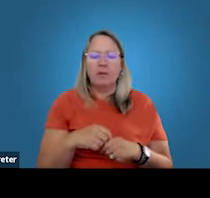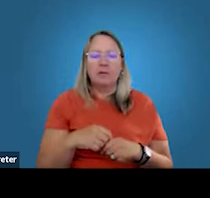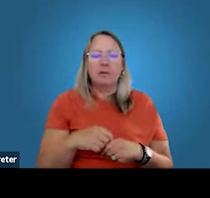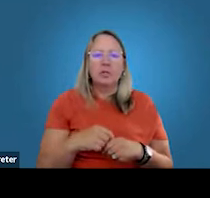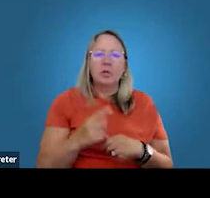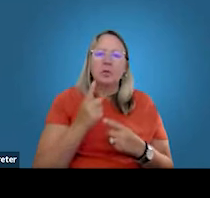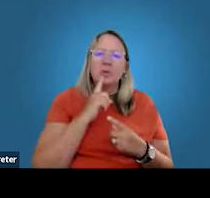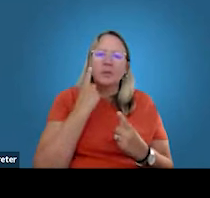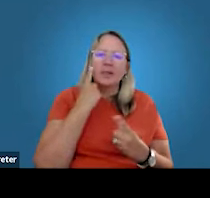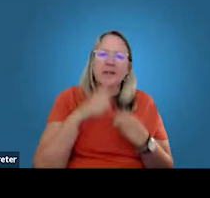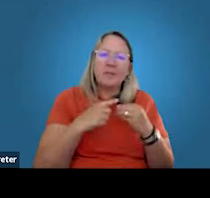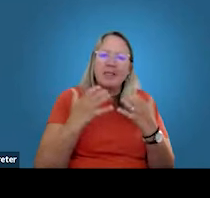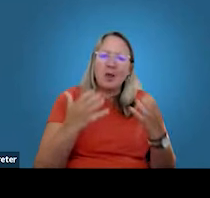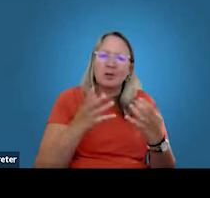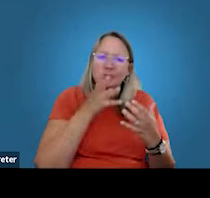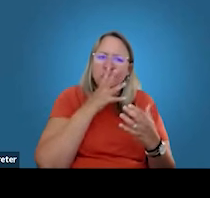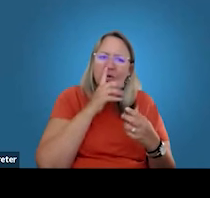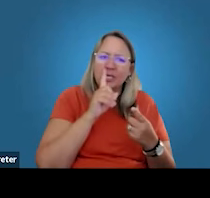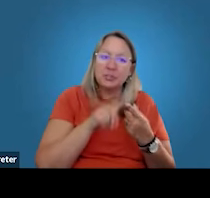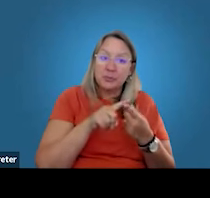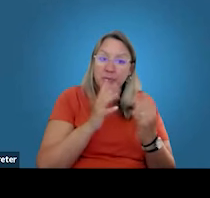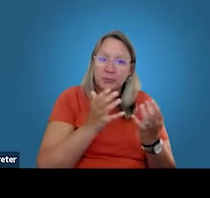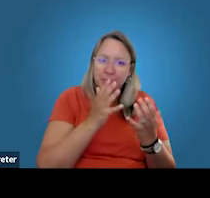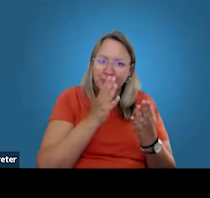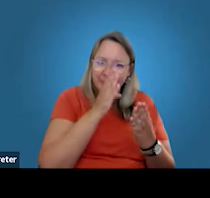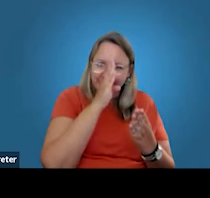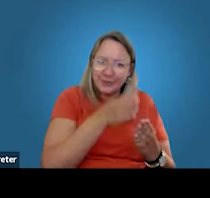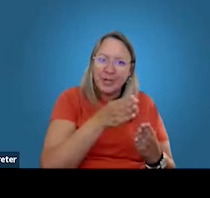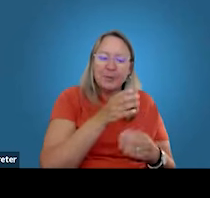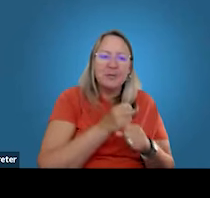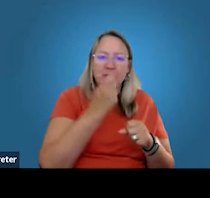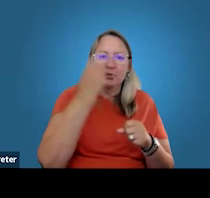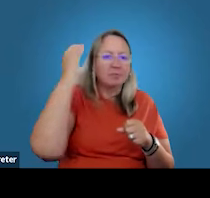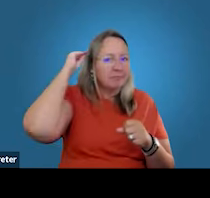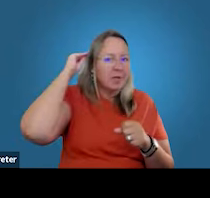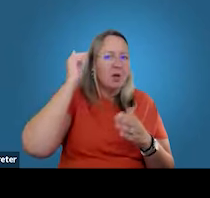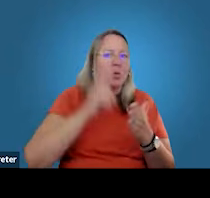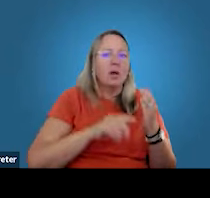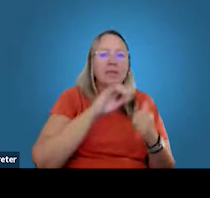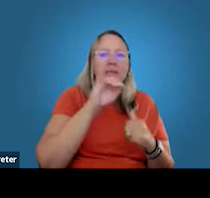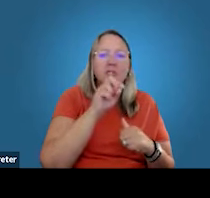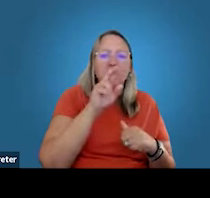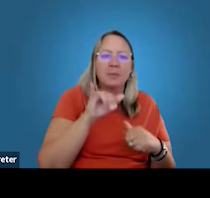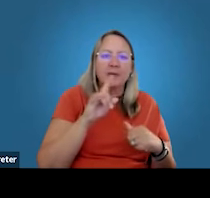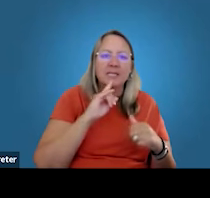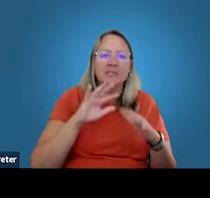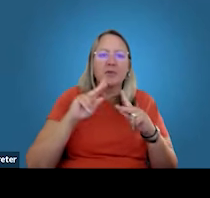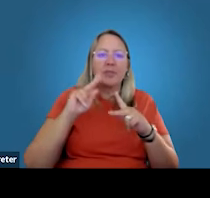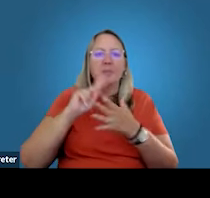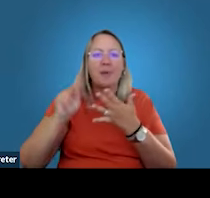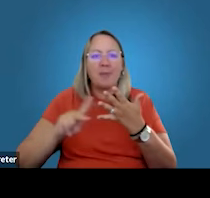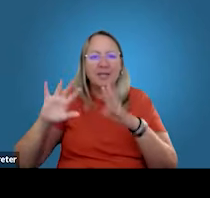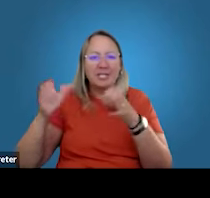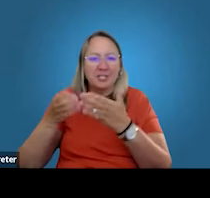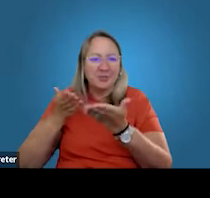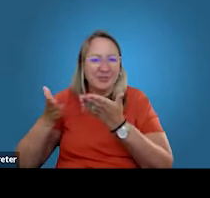you want to think about the audience that you're talking to, but you need to be mindful of what the jeopardy is for the population you serve within that as